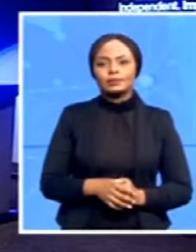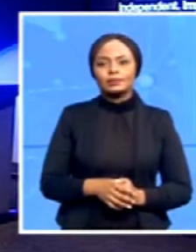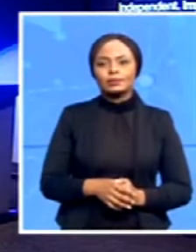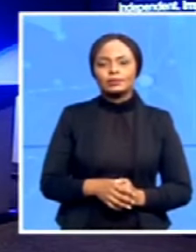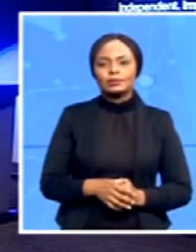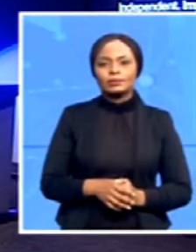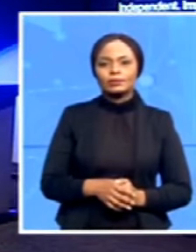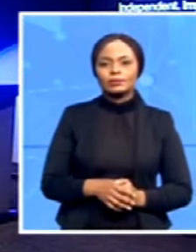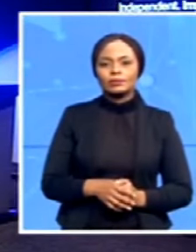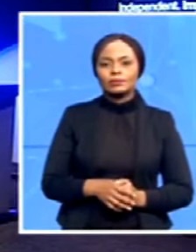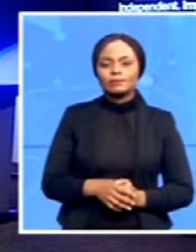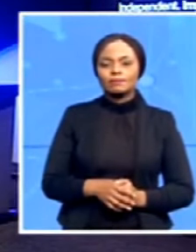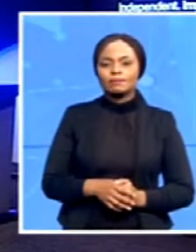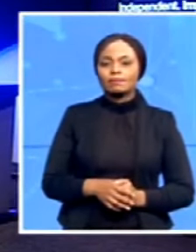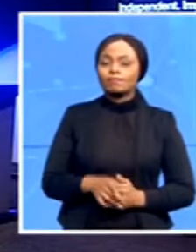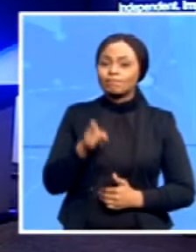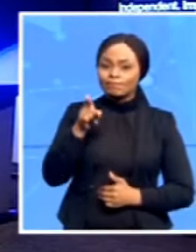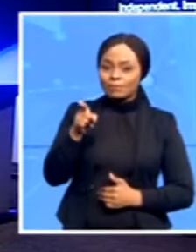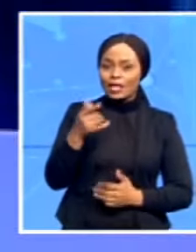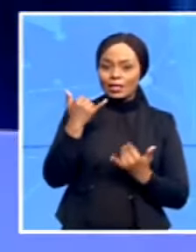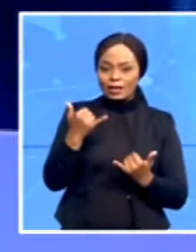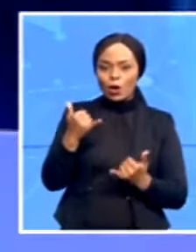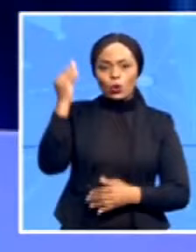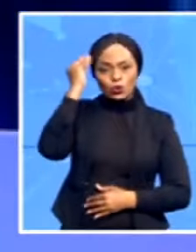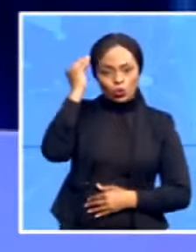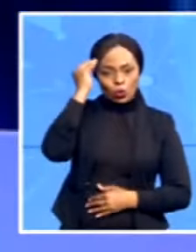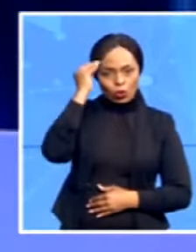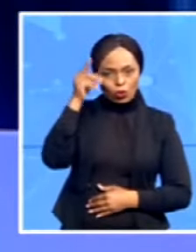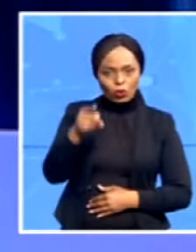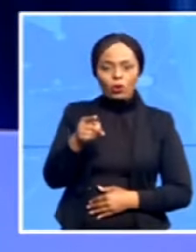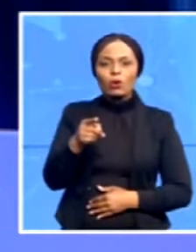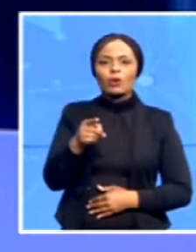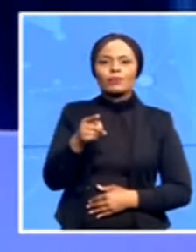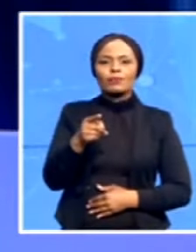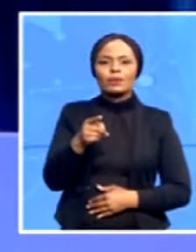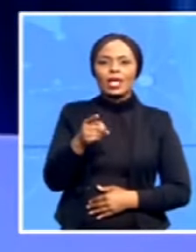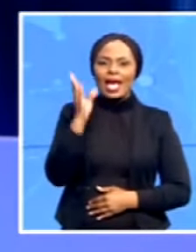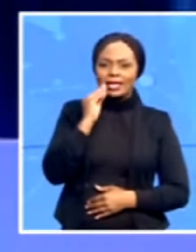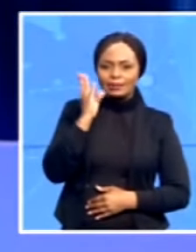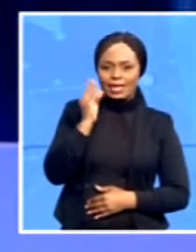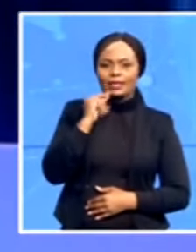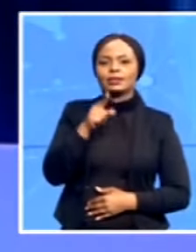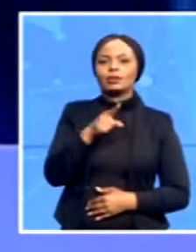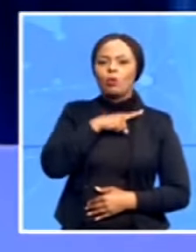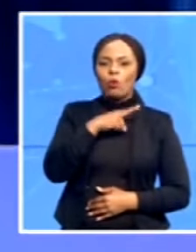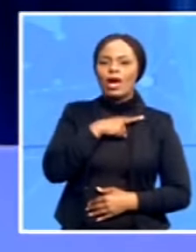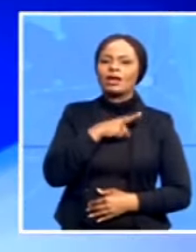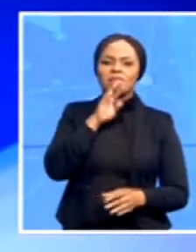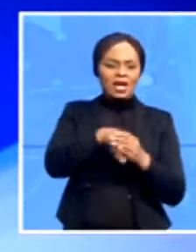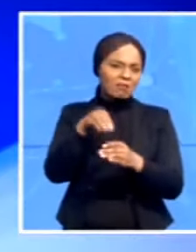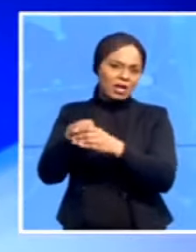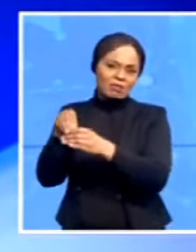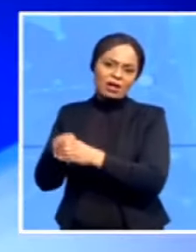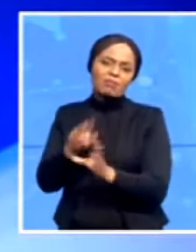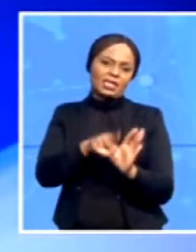you go through that. I mean, you went through that. You have a wealth of experience. Looking at the campaigning in general, looking at the